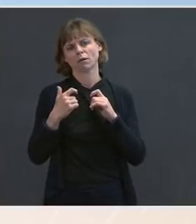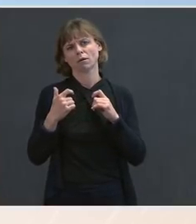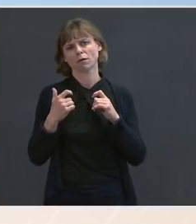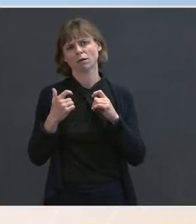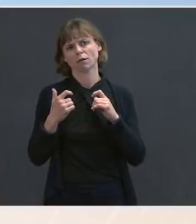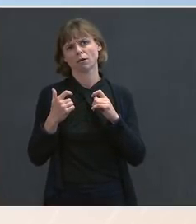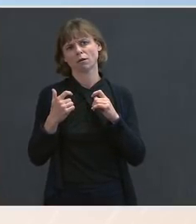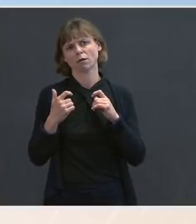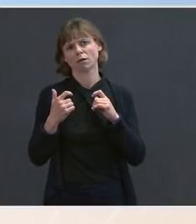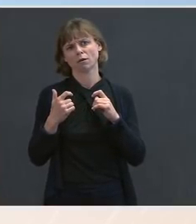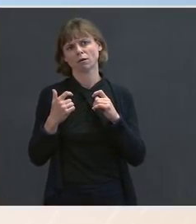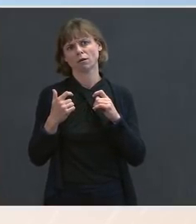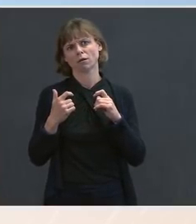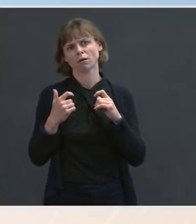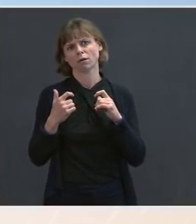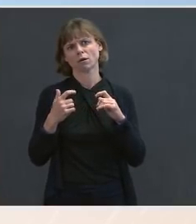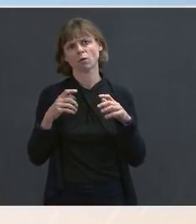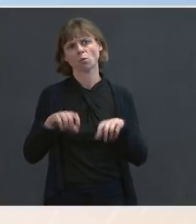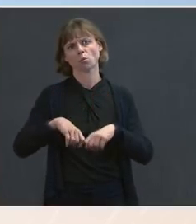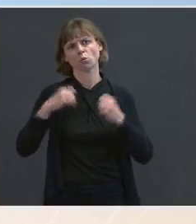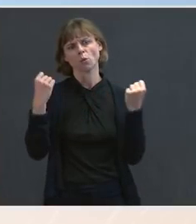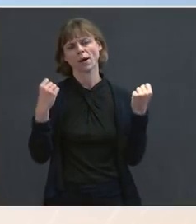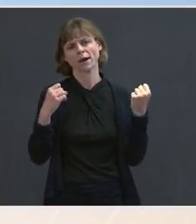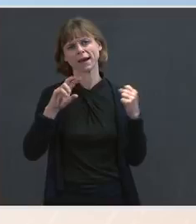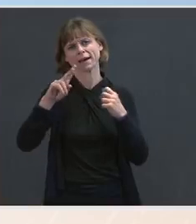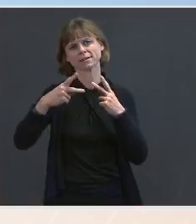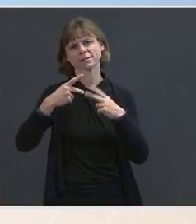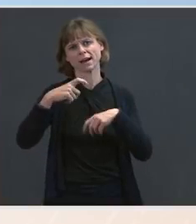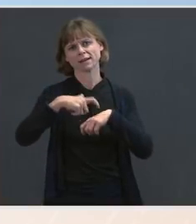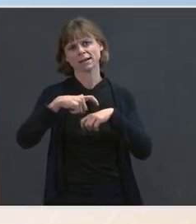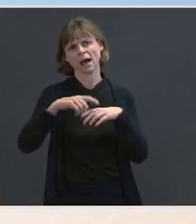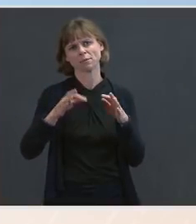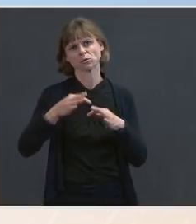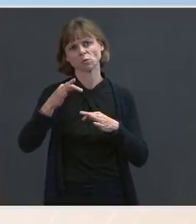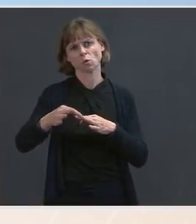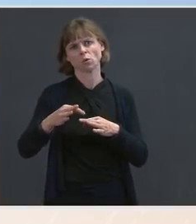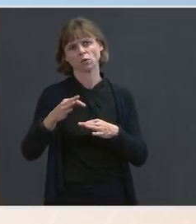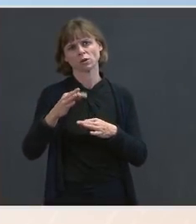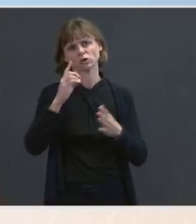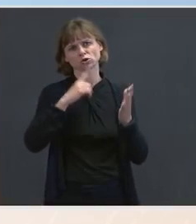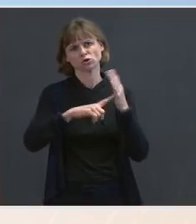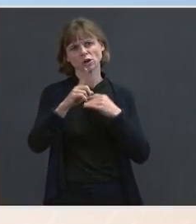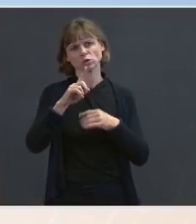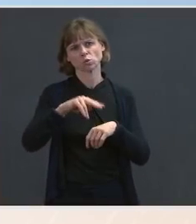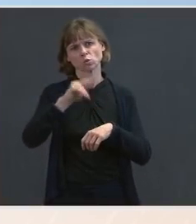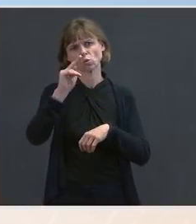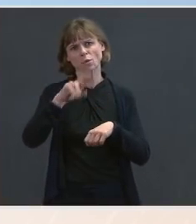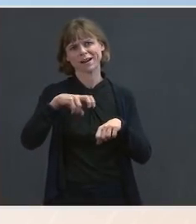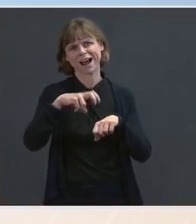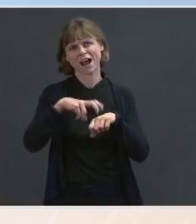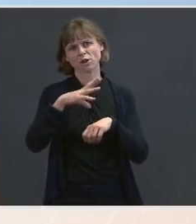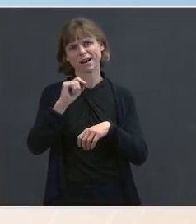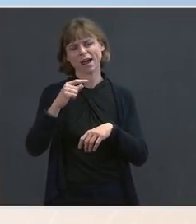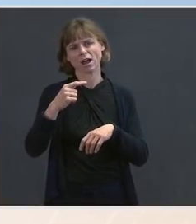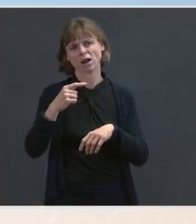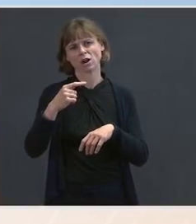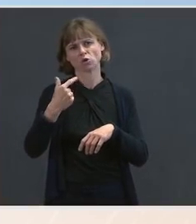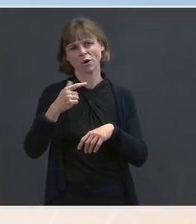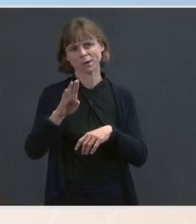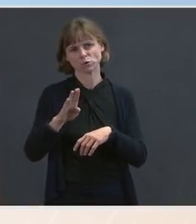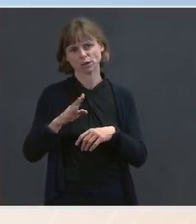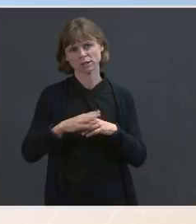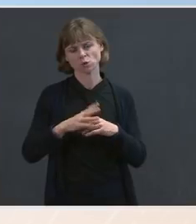over a delay in imposing checks between Northern Ireland and Great Britain. Just those two aspects, in terms of